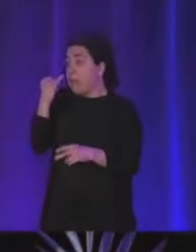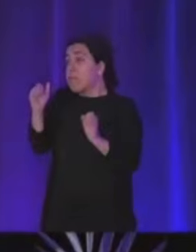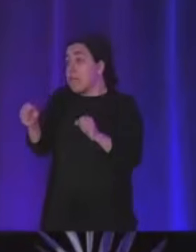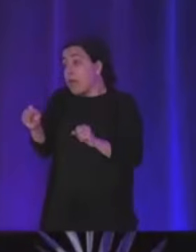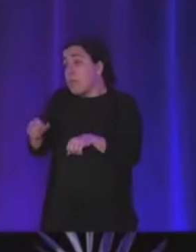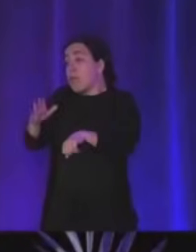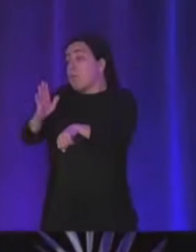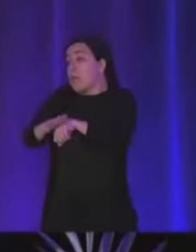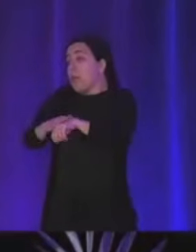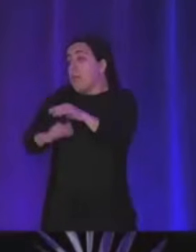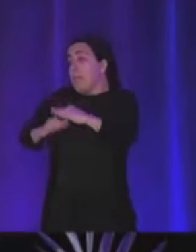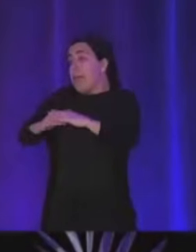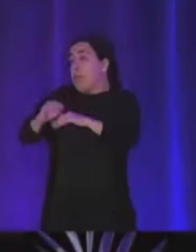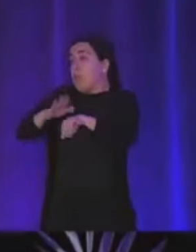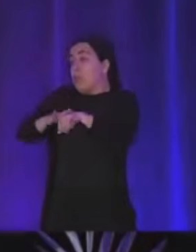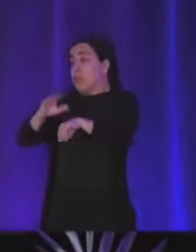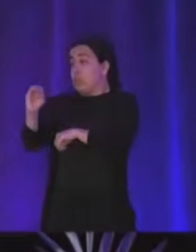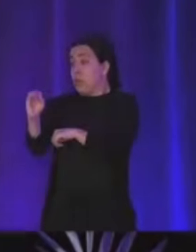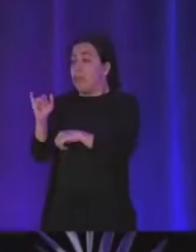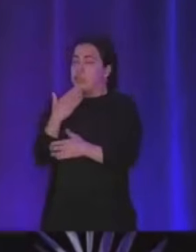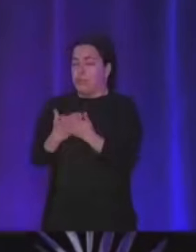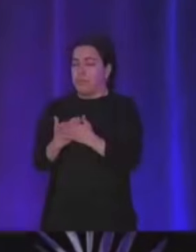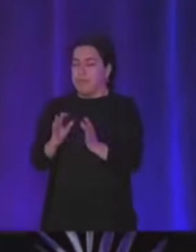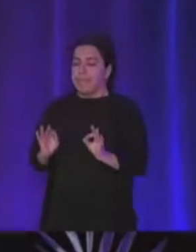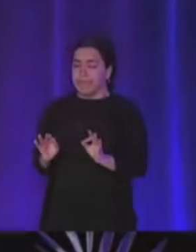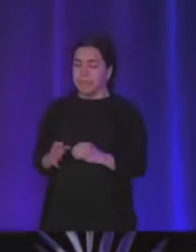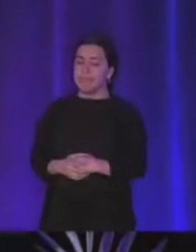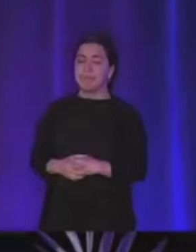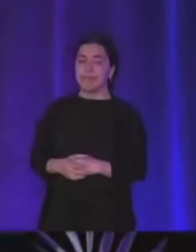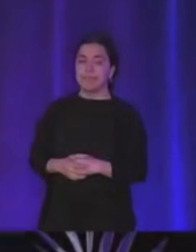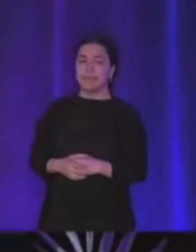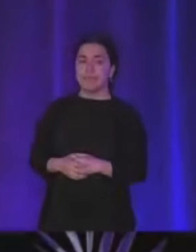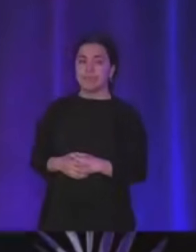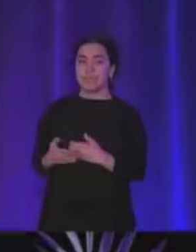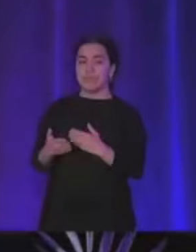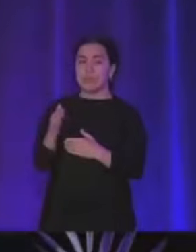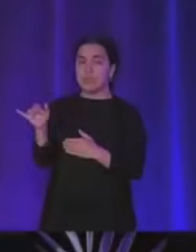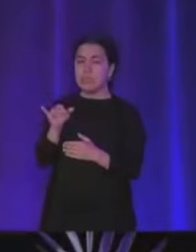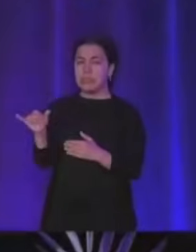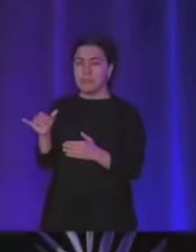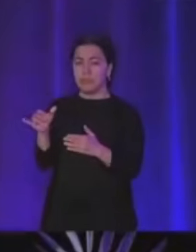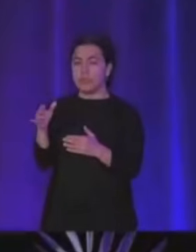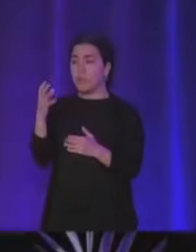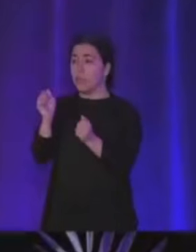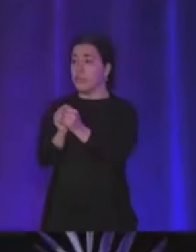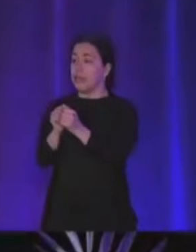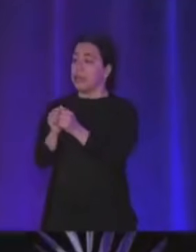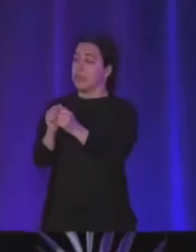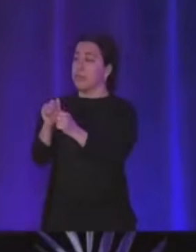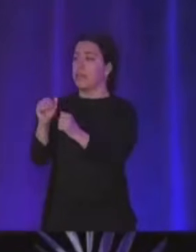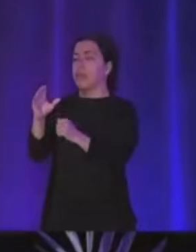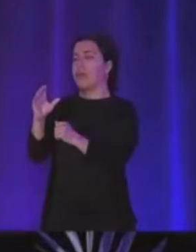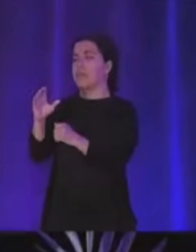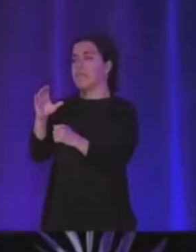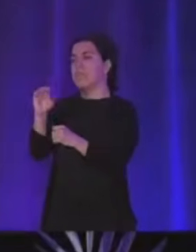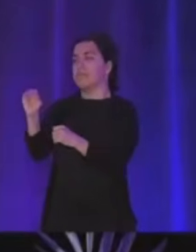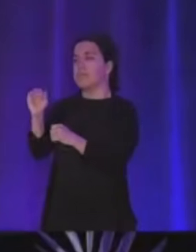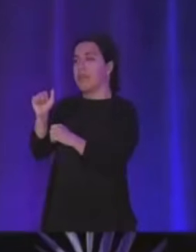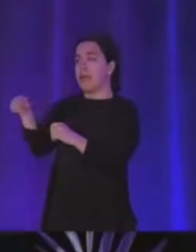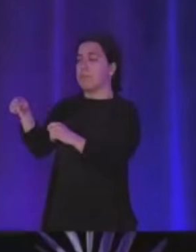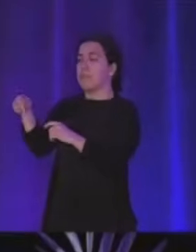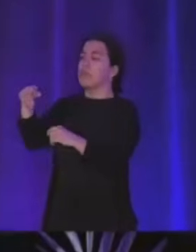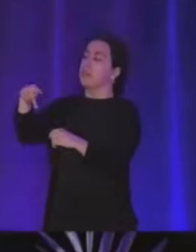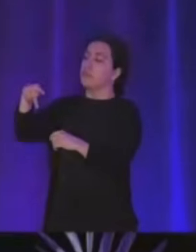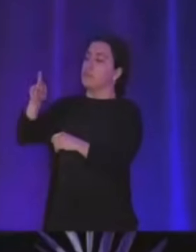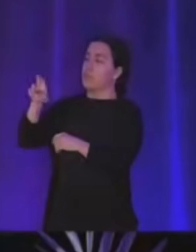warning 0 is good. Okay, and similar to Prettier, you can add a recommendation for installing ESLint in your repo.